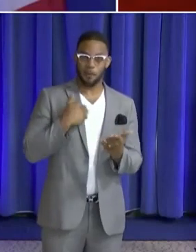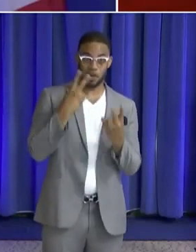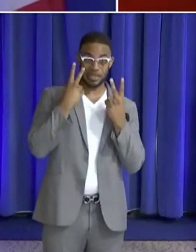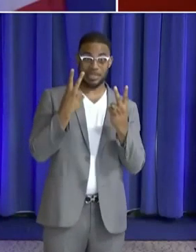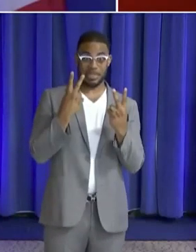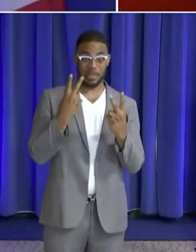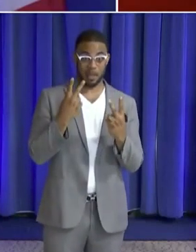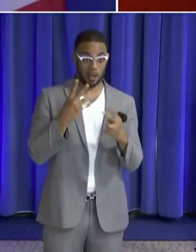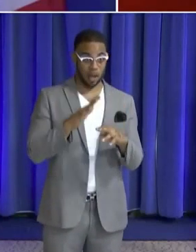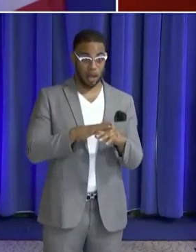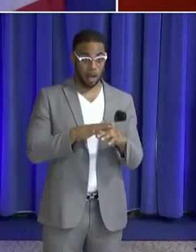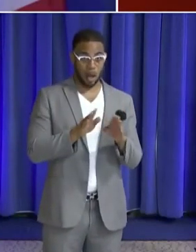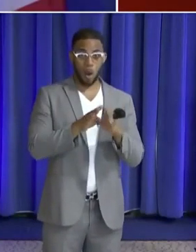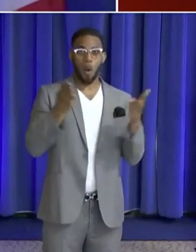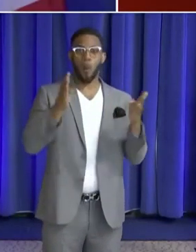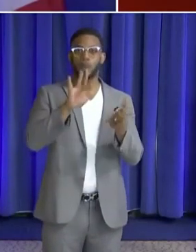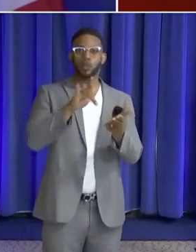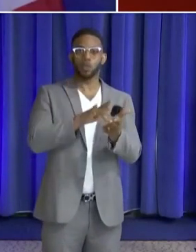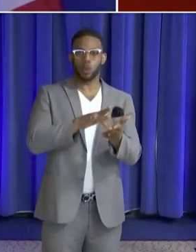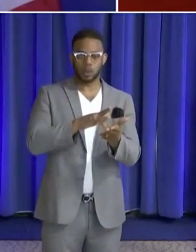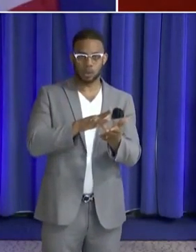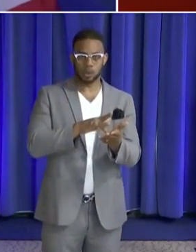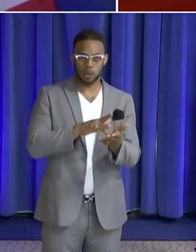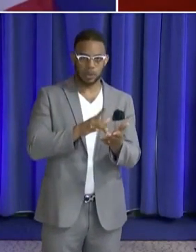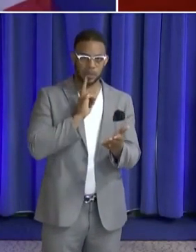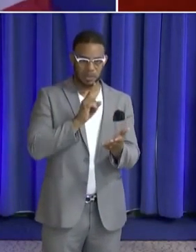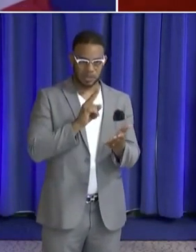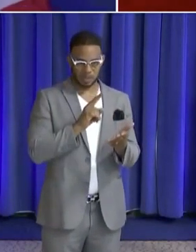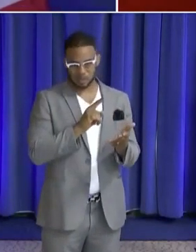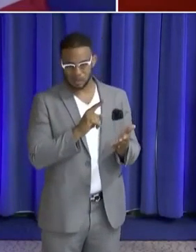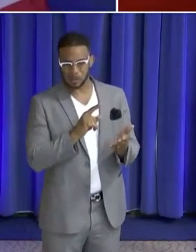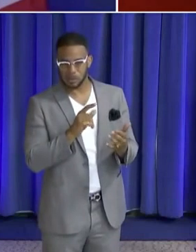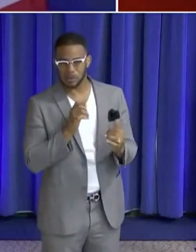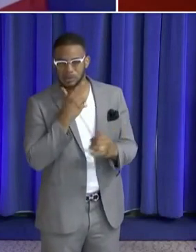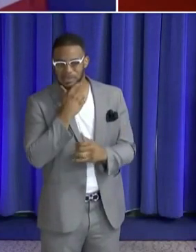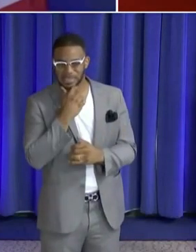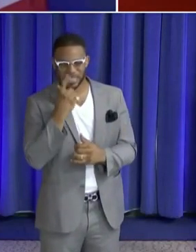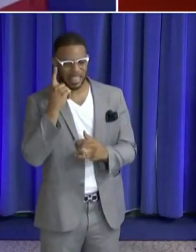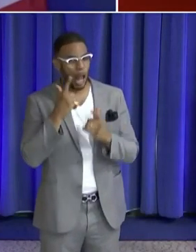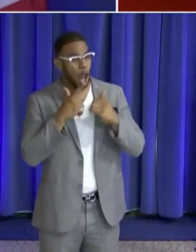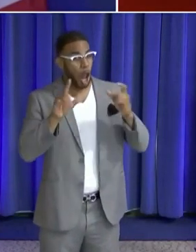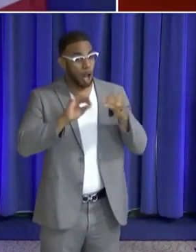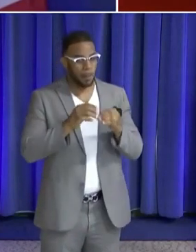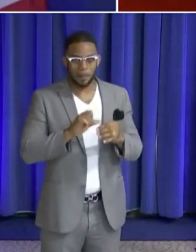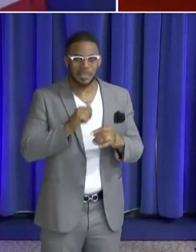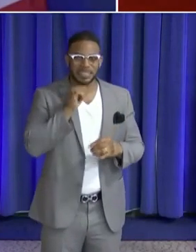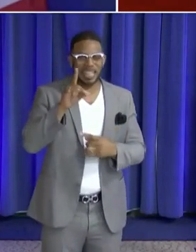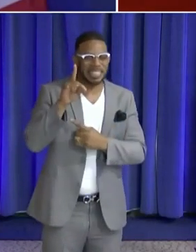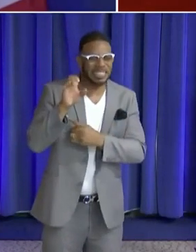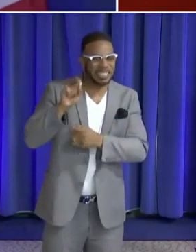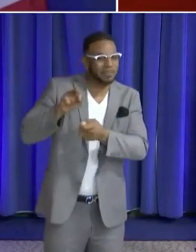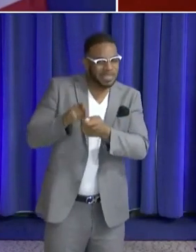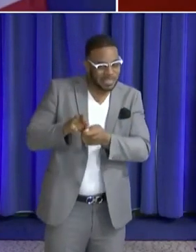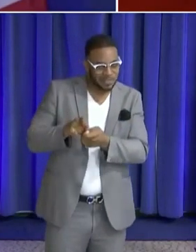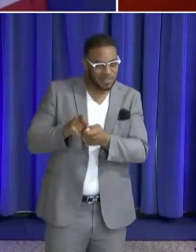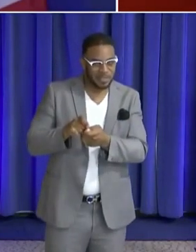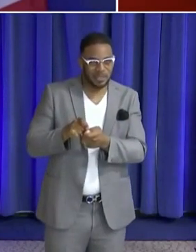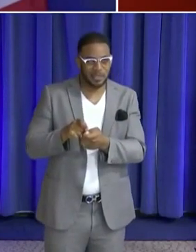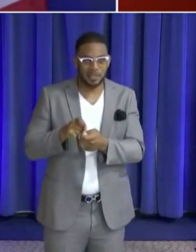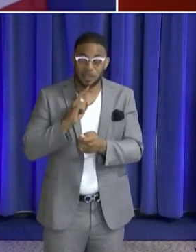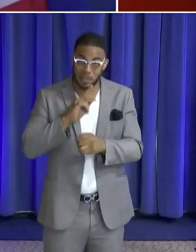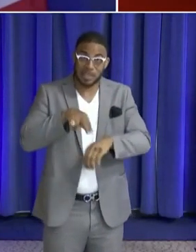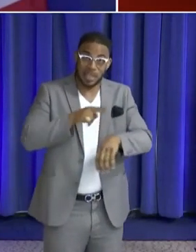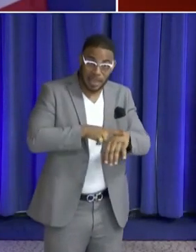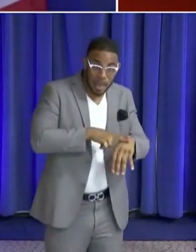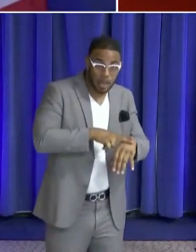seeing on open source. There's an indication that there's a call out for large numbers, but it's not DC specific. There's a